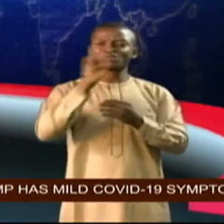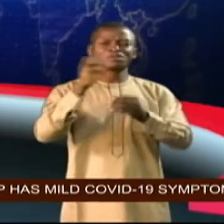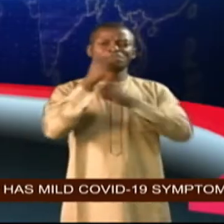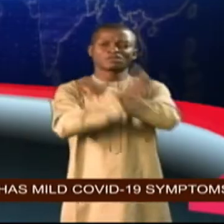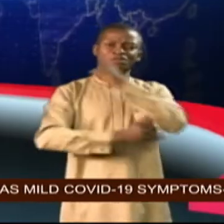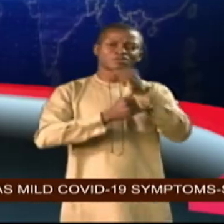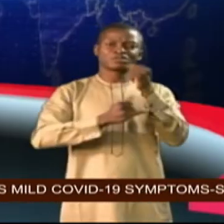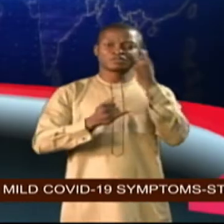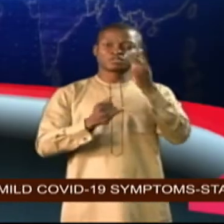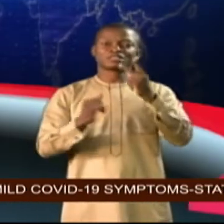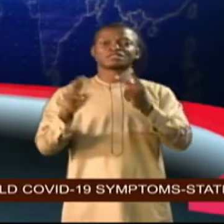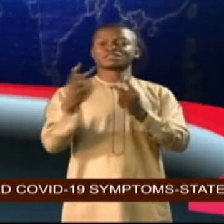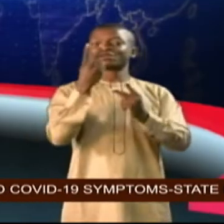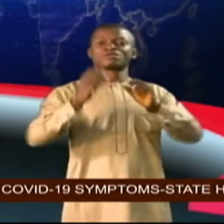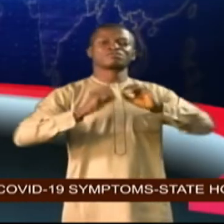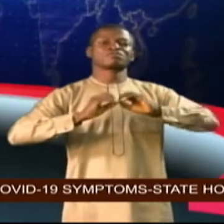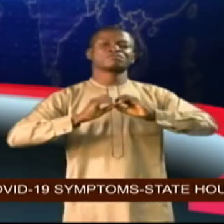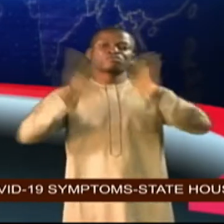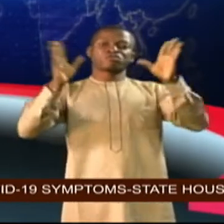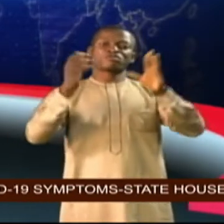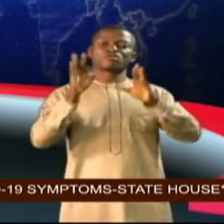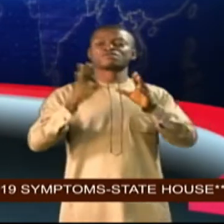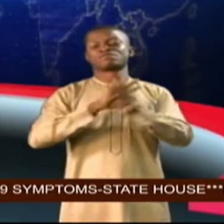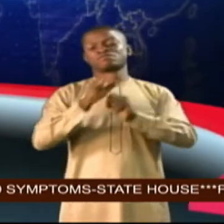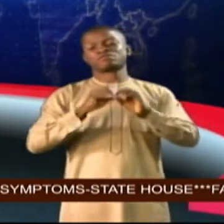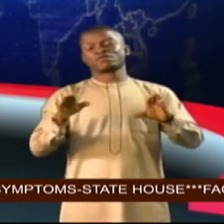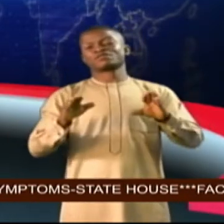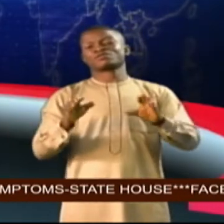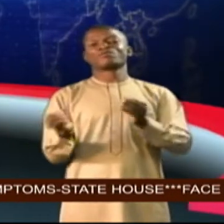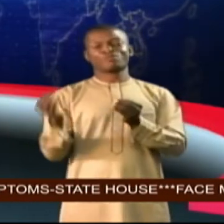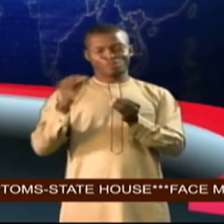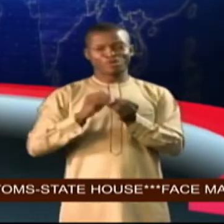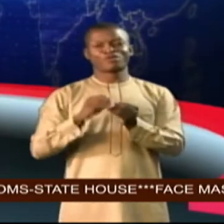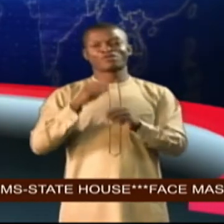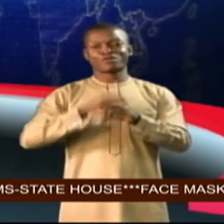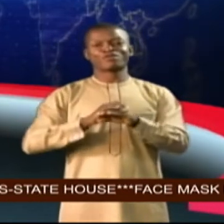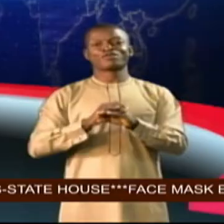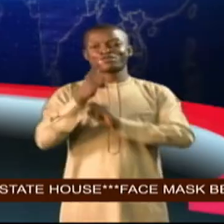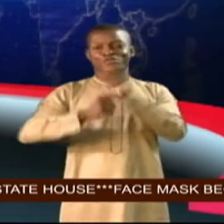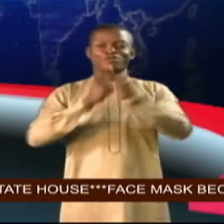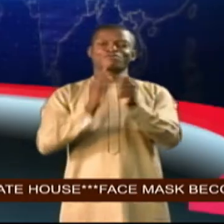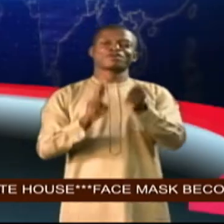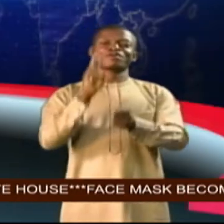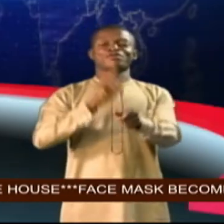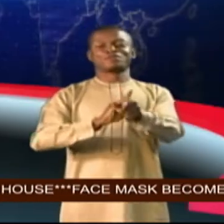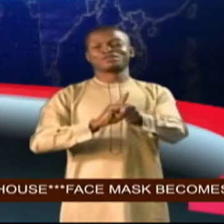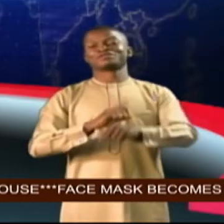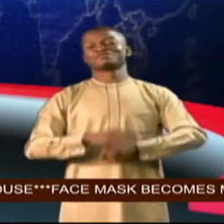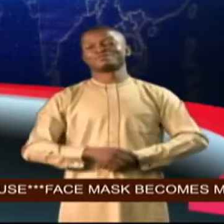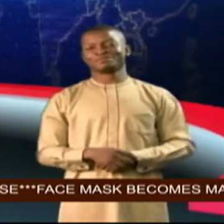wave of the virus, which could tell us more on the global update of the pandemic.